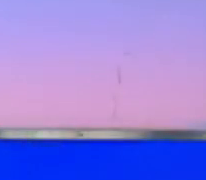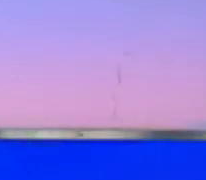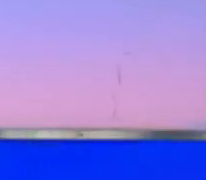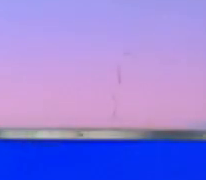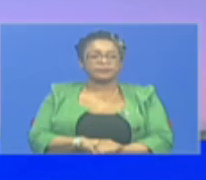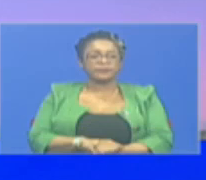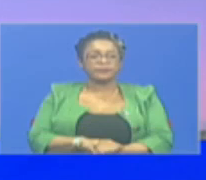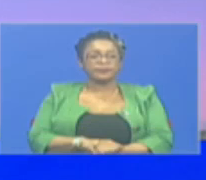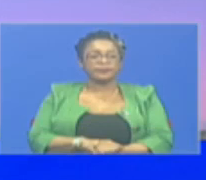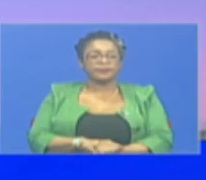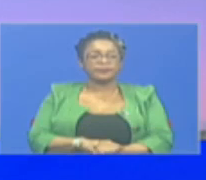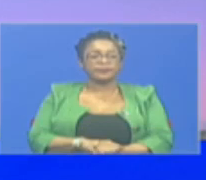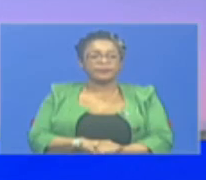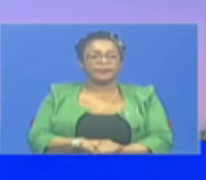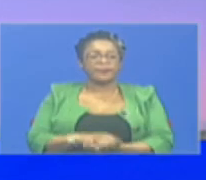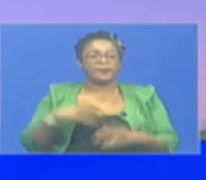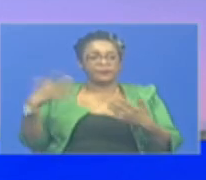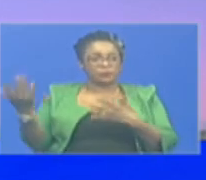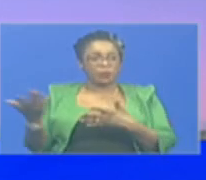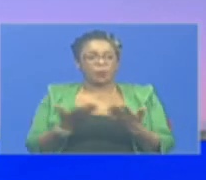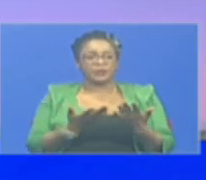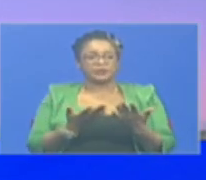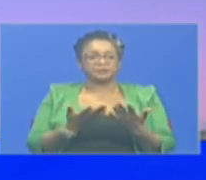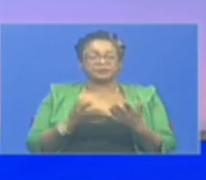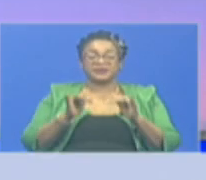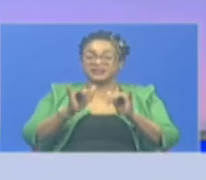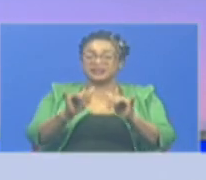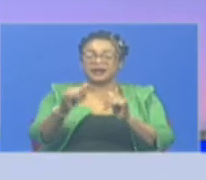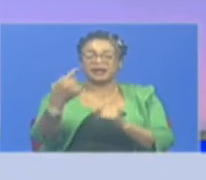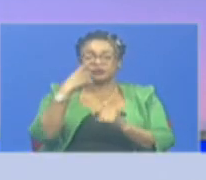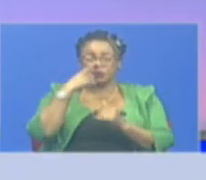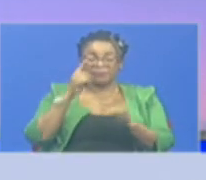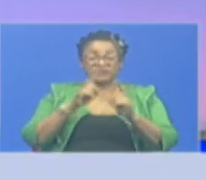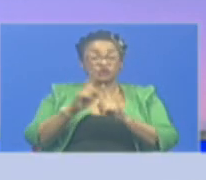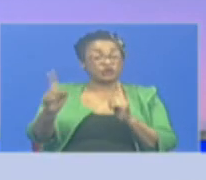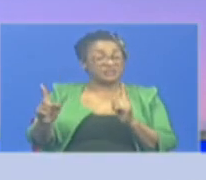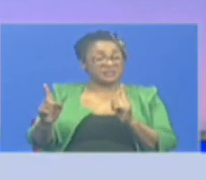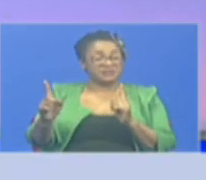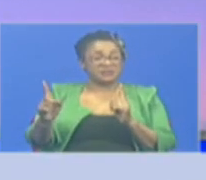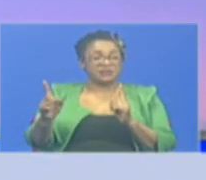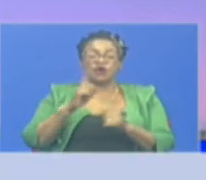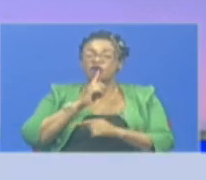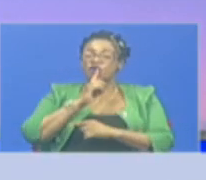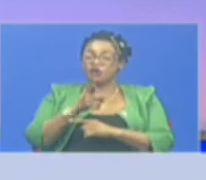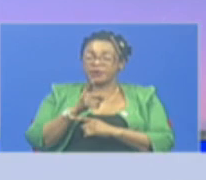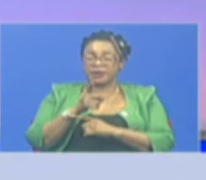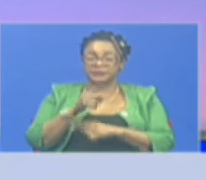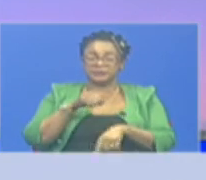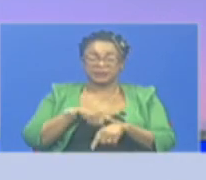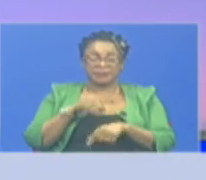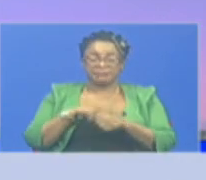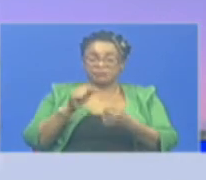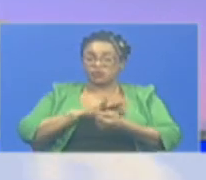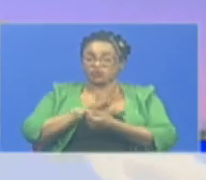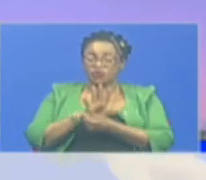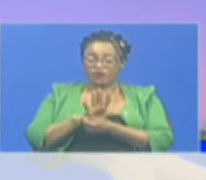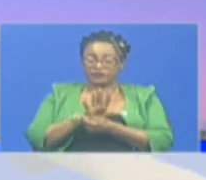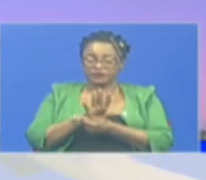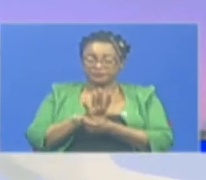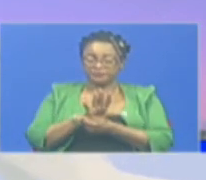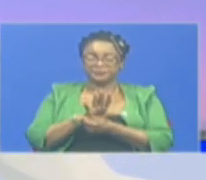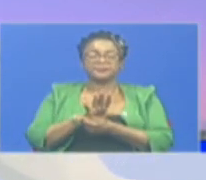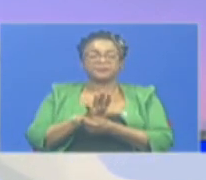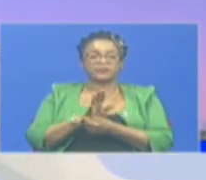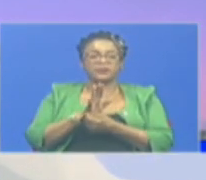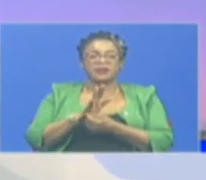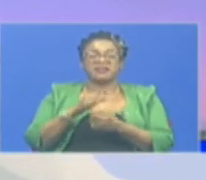Welcome back. With the stay-at-home and social distancing directives during this COVID-19 pandemic, visitors showing up at